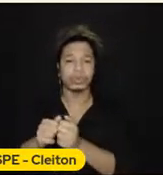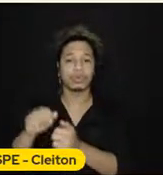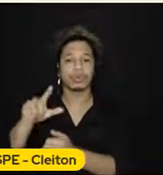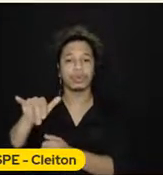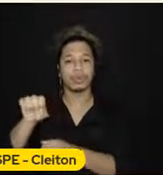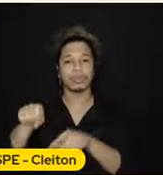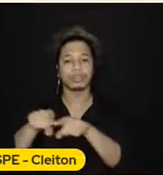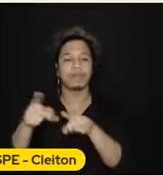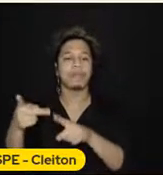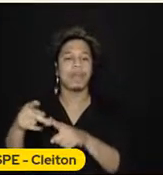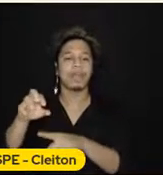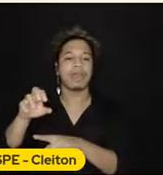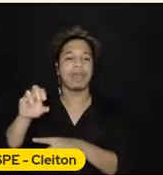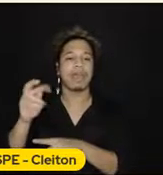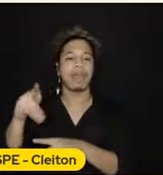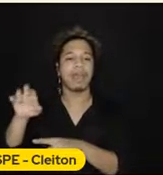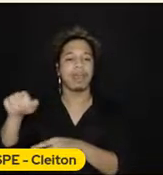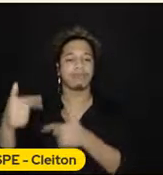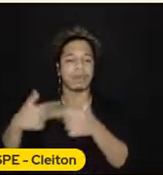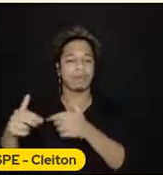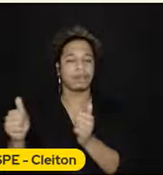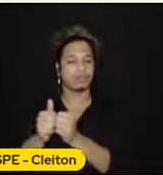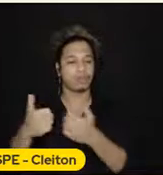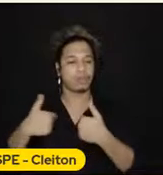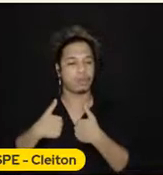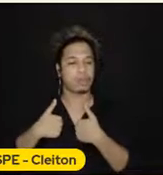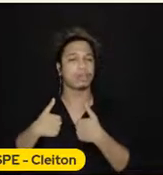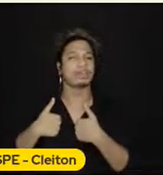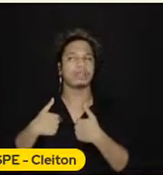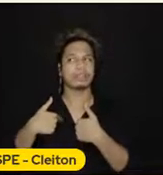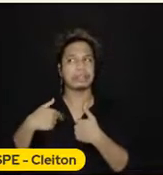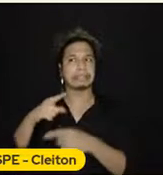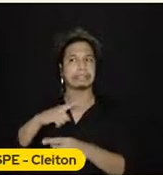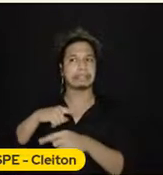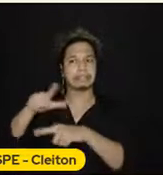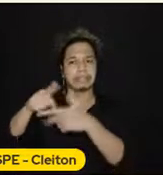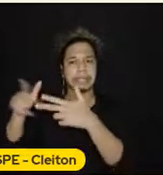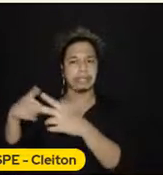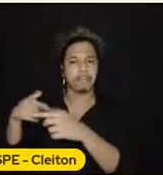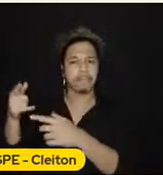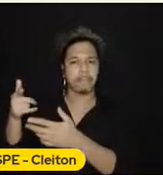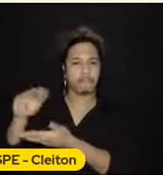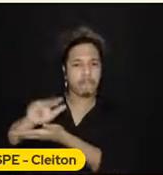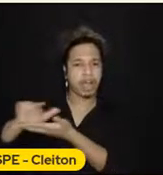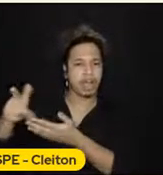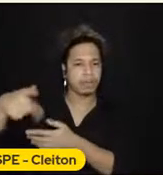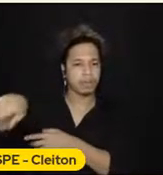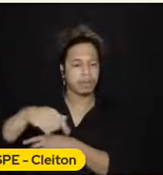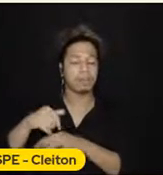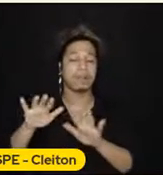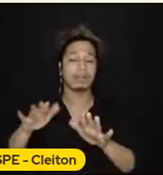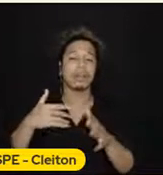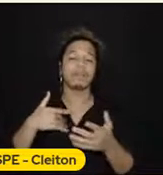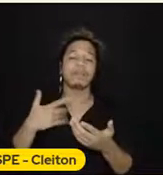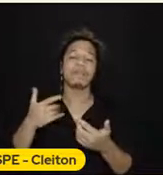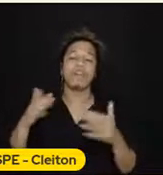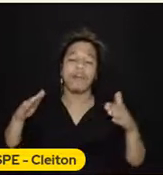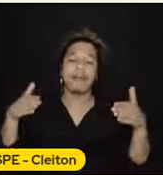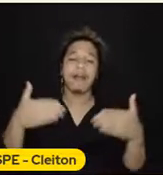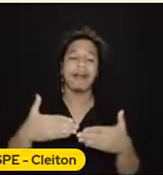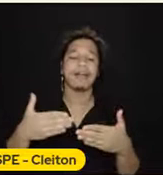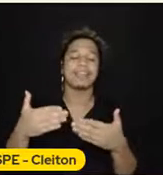me. We find lots of resources there. But I want us to focus on picture books. More specifically